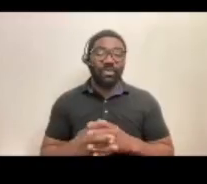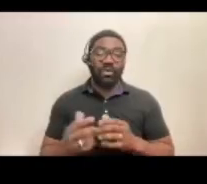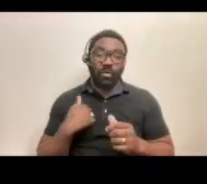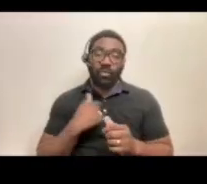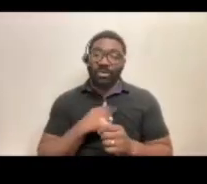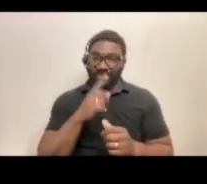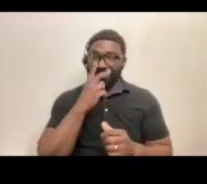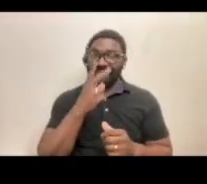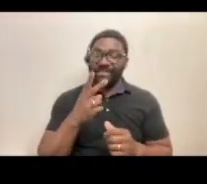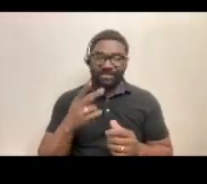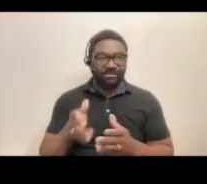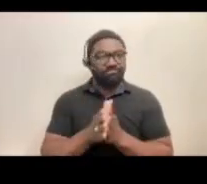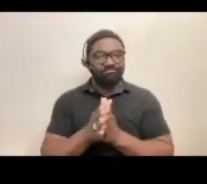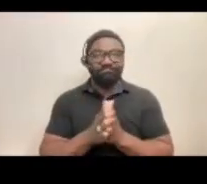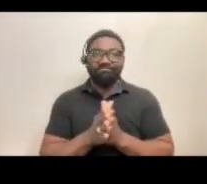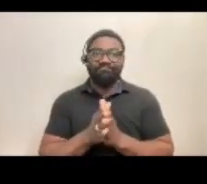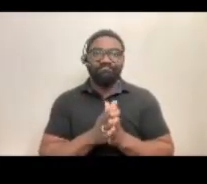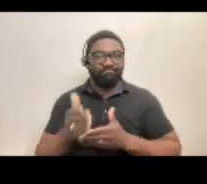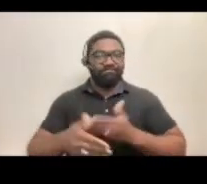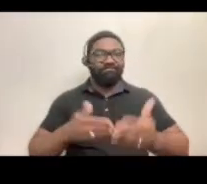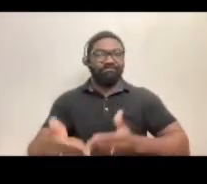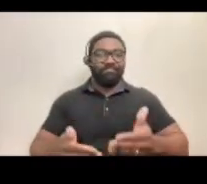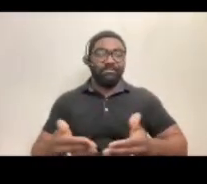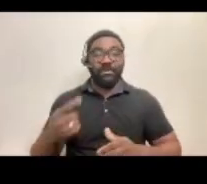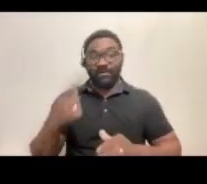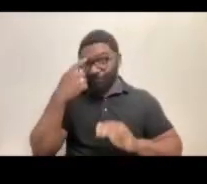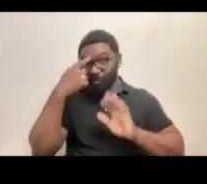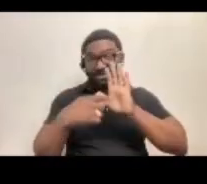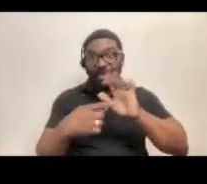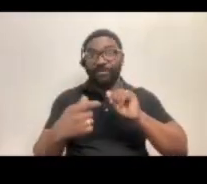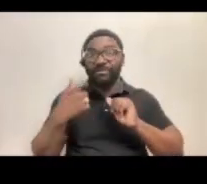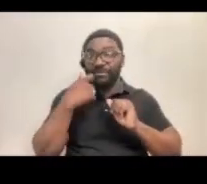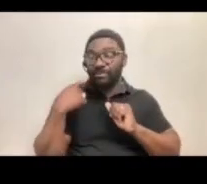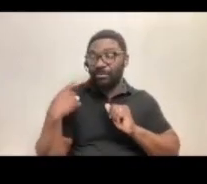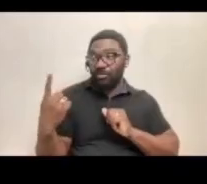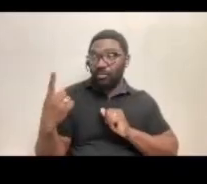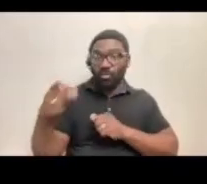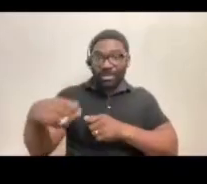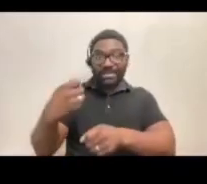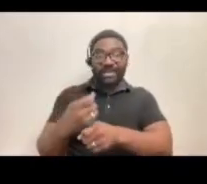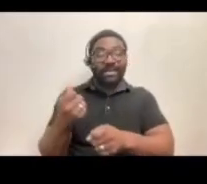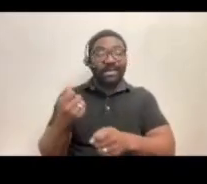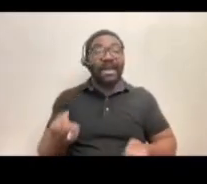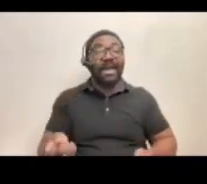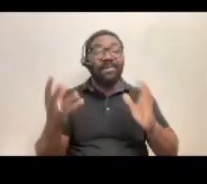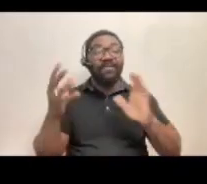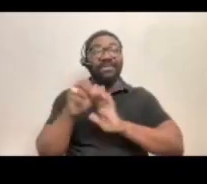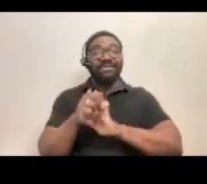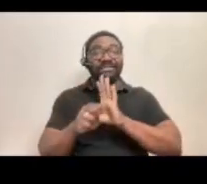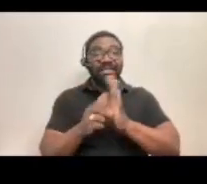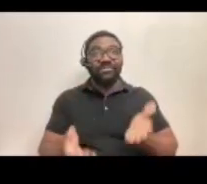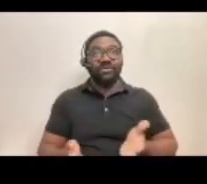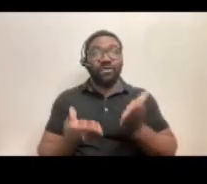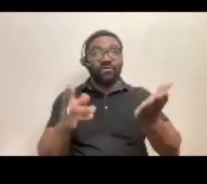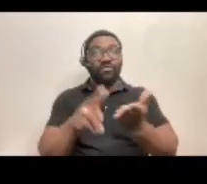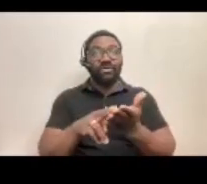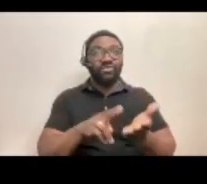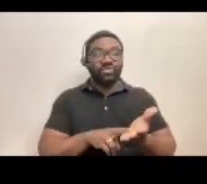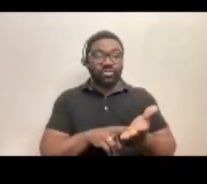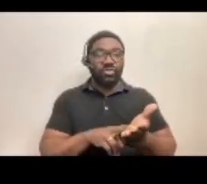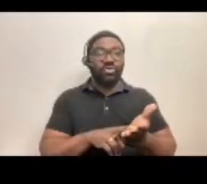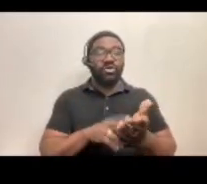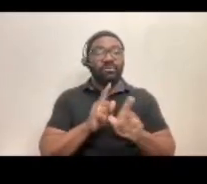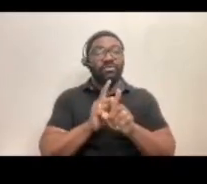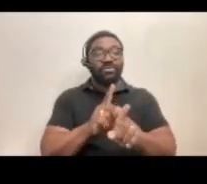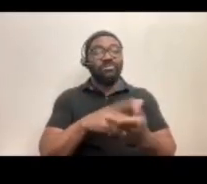momentum. So, for example, in the last year, the number of states offering registered apprenticeship programs for DSPs has